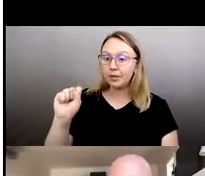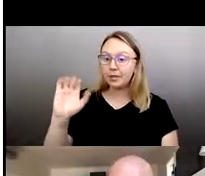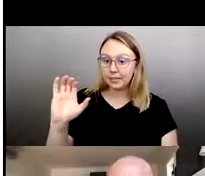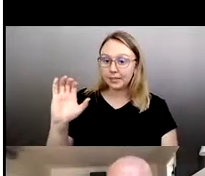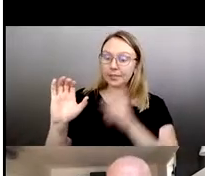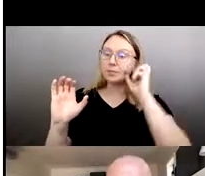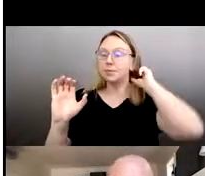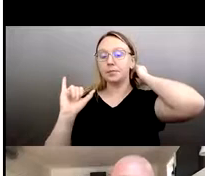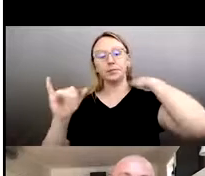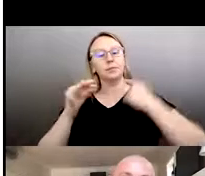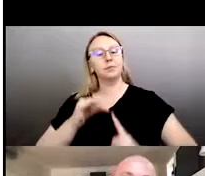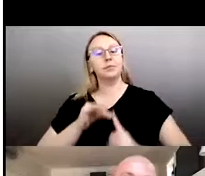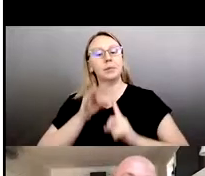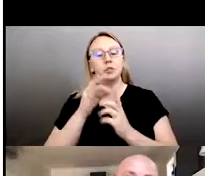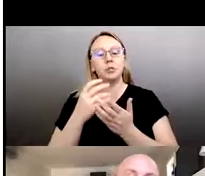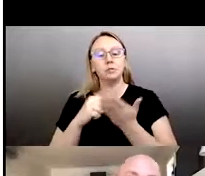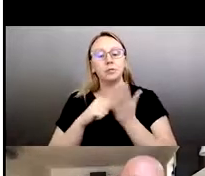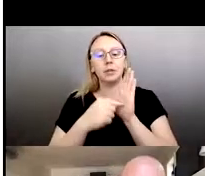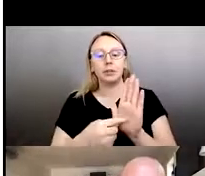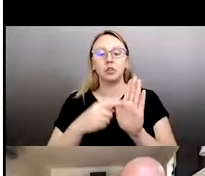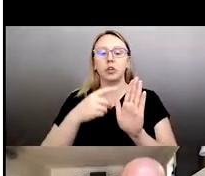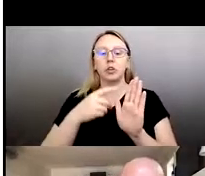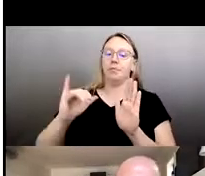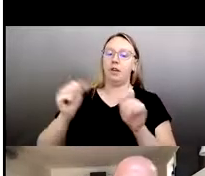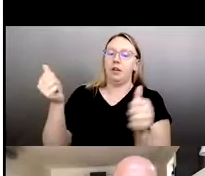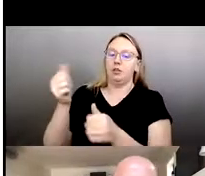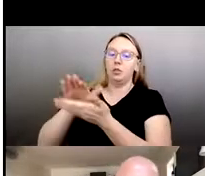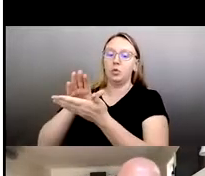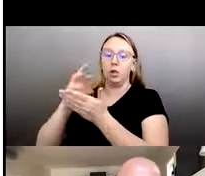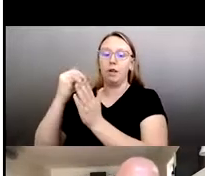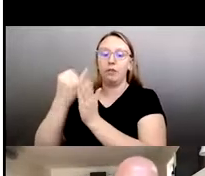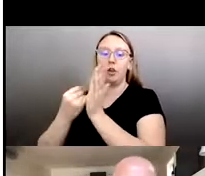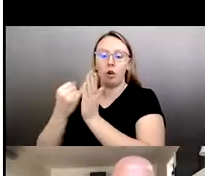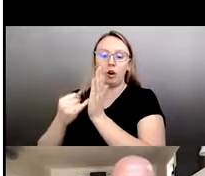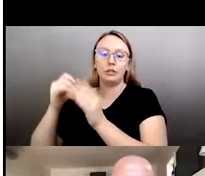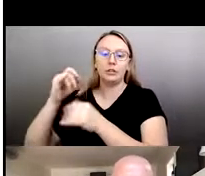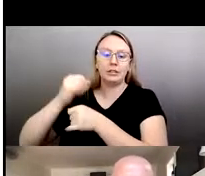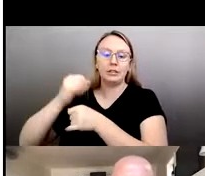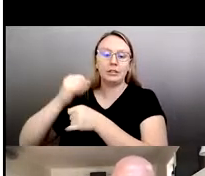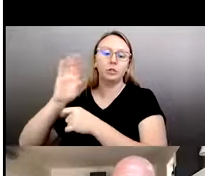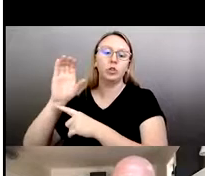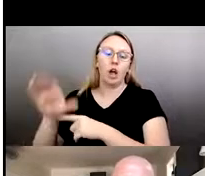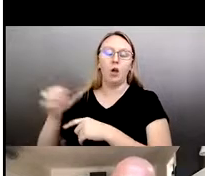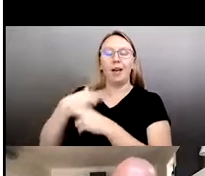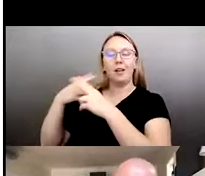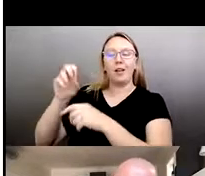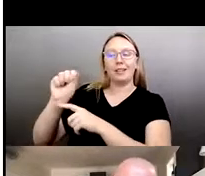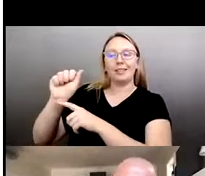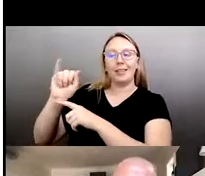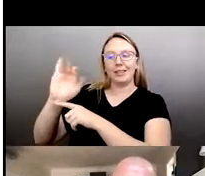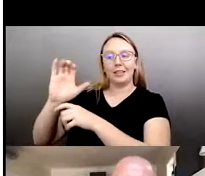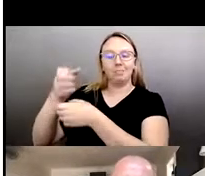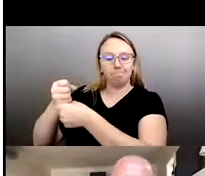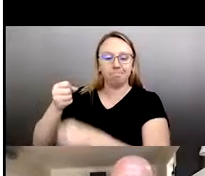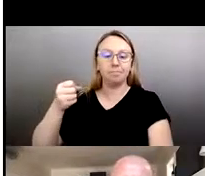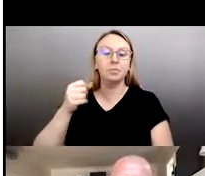is a special collection of the School of the Art Institute of Chicago, which I'll commonly refer to as SAIC. We are located, as has been mentioned, in the former